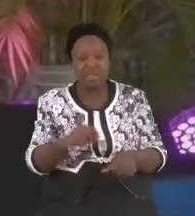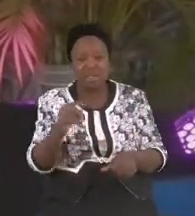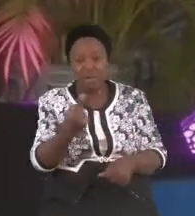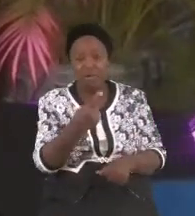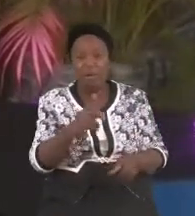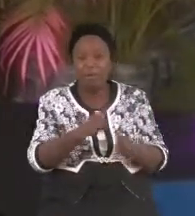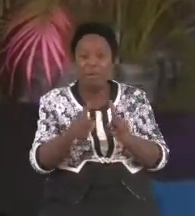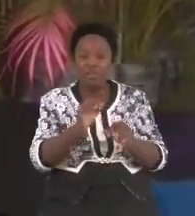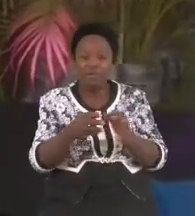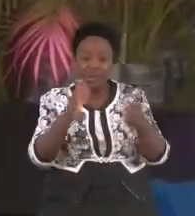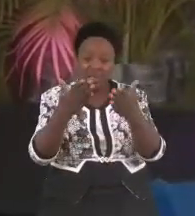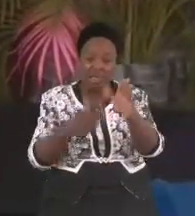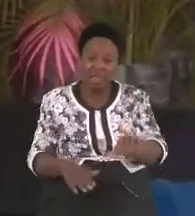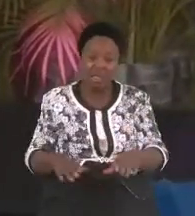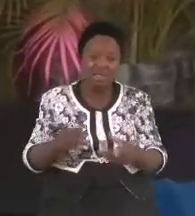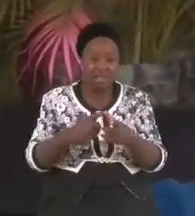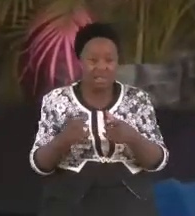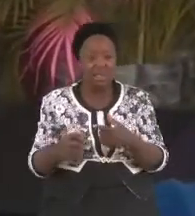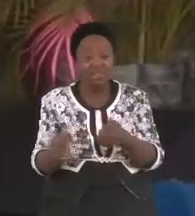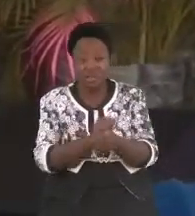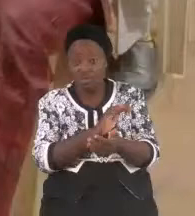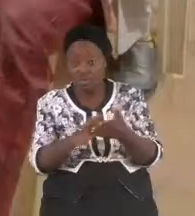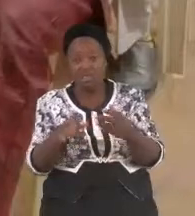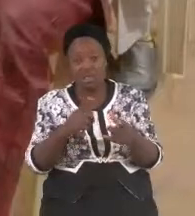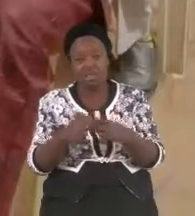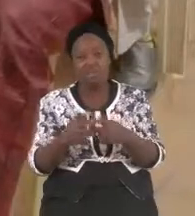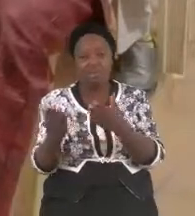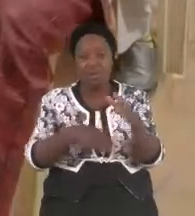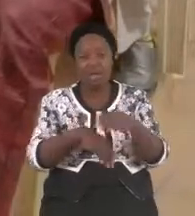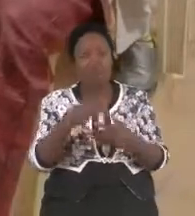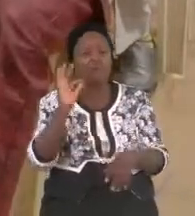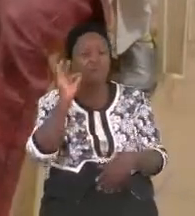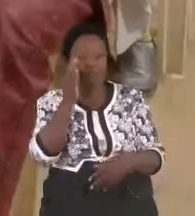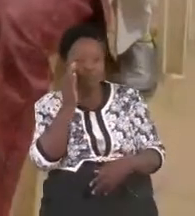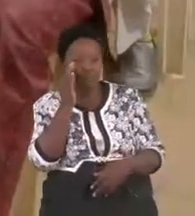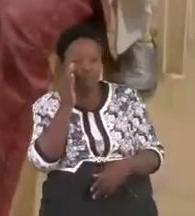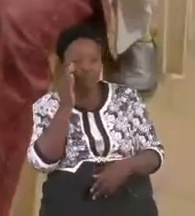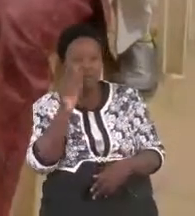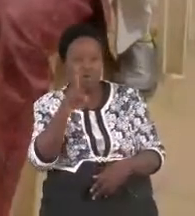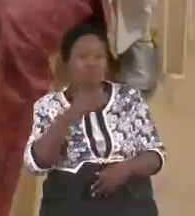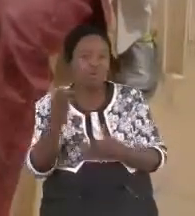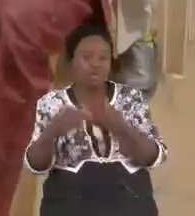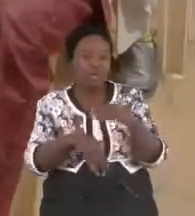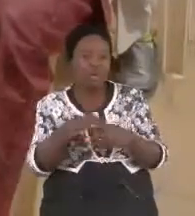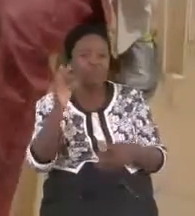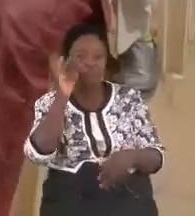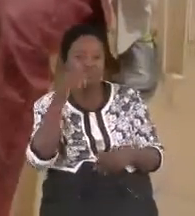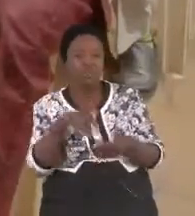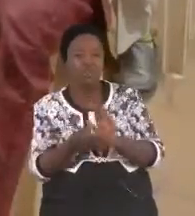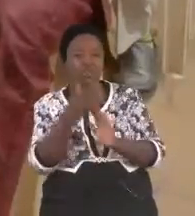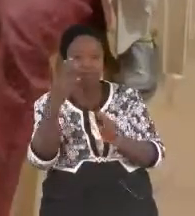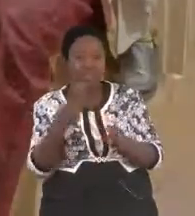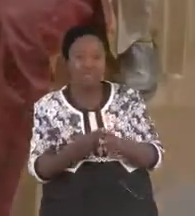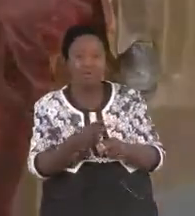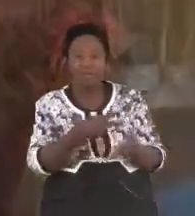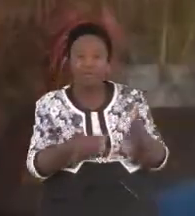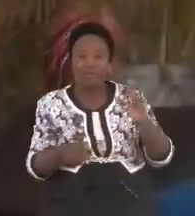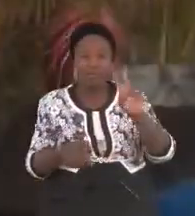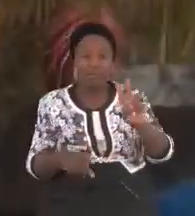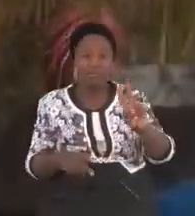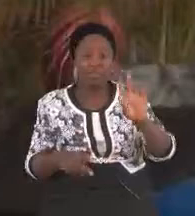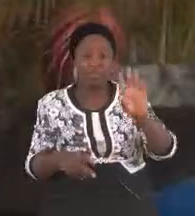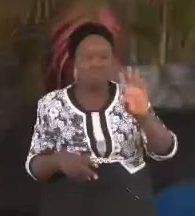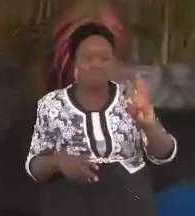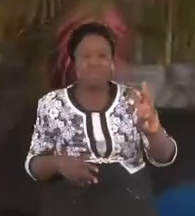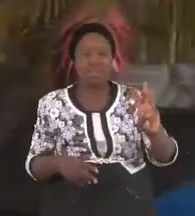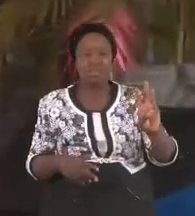bringeth forth fruit. You'll bring forth fruit. Look at verse 26. In verse 26, if